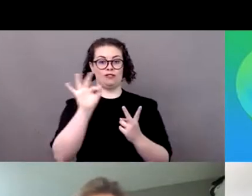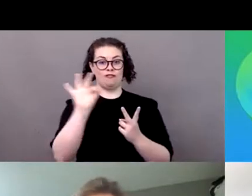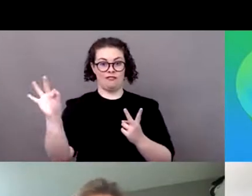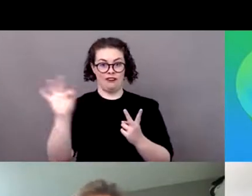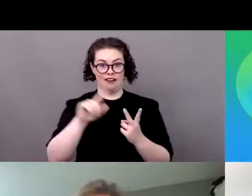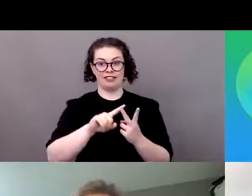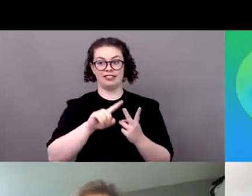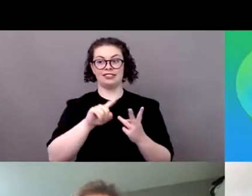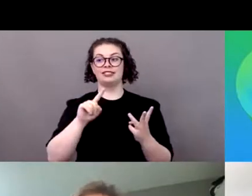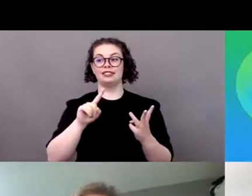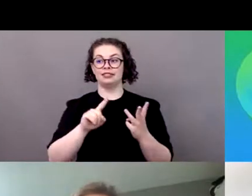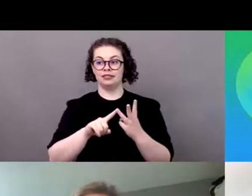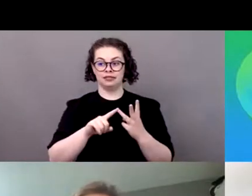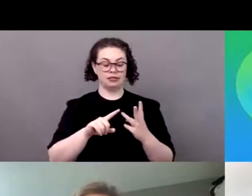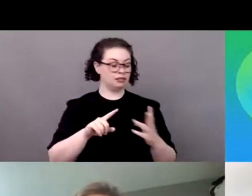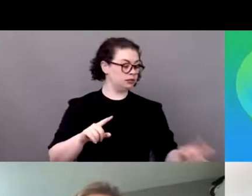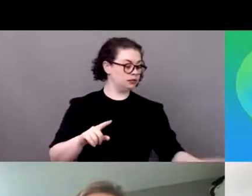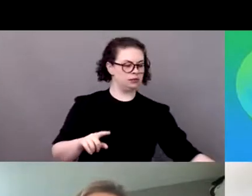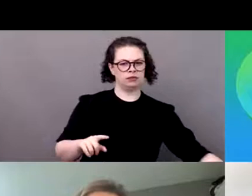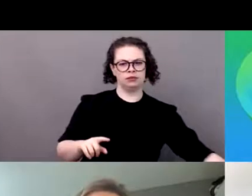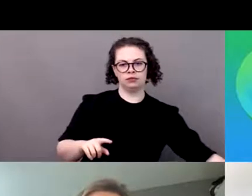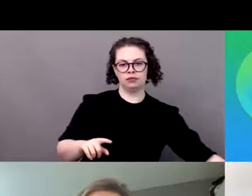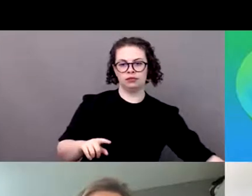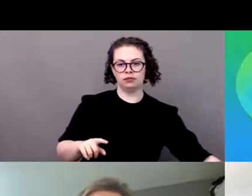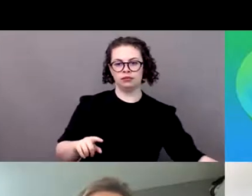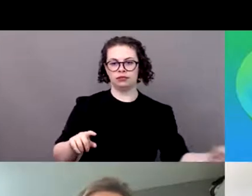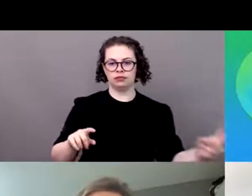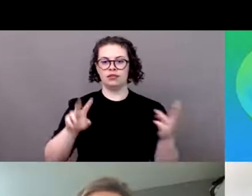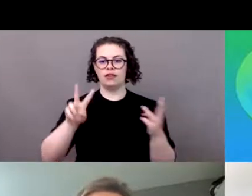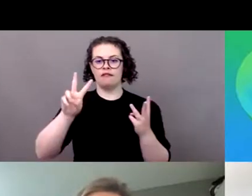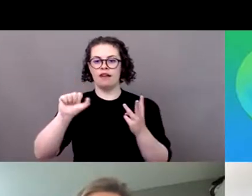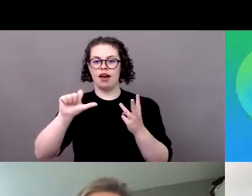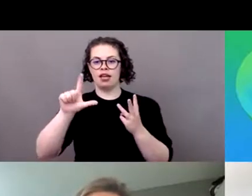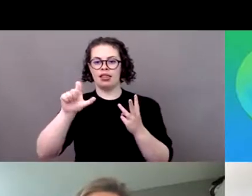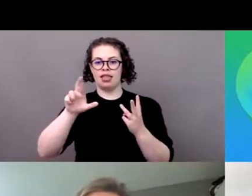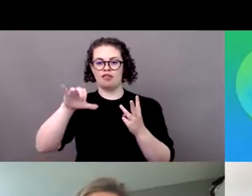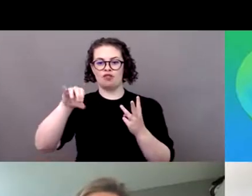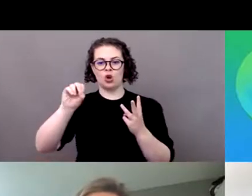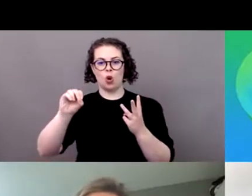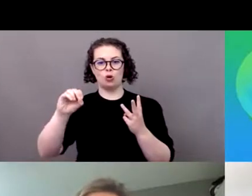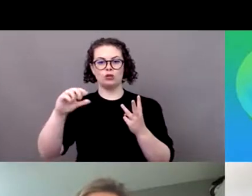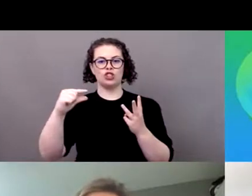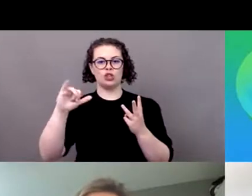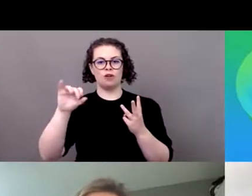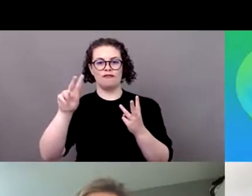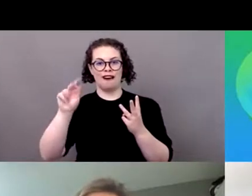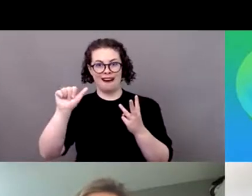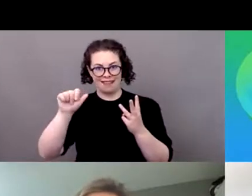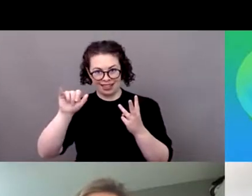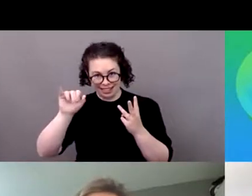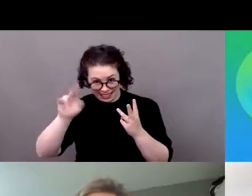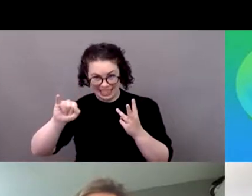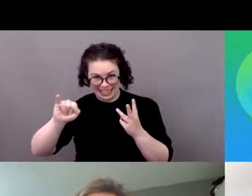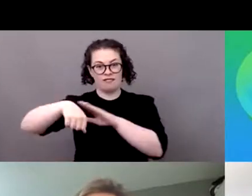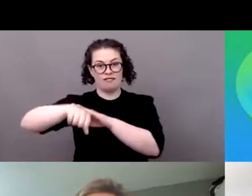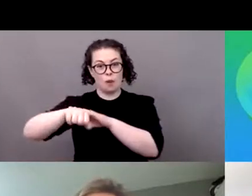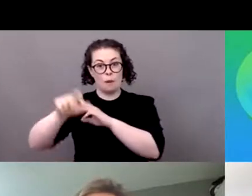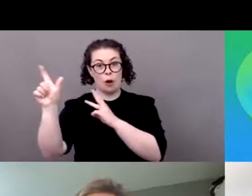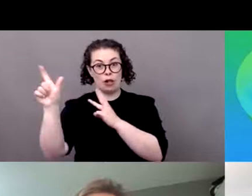French Minister of Sport. And Riikka, head of sustainability strategy,